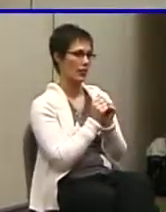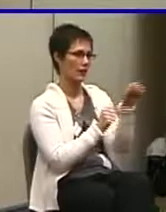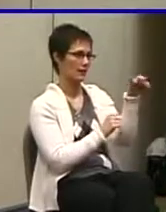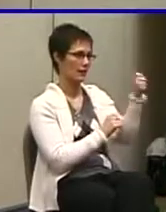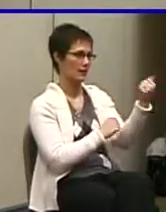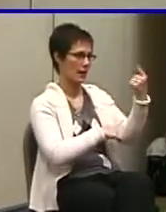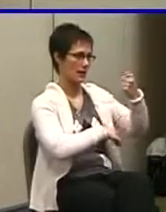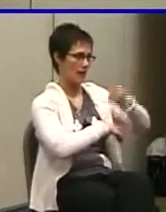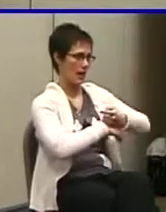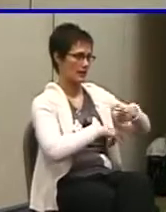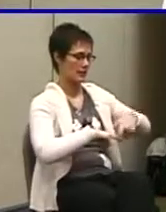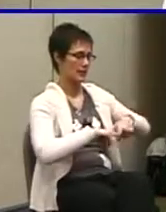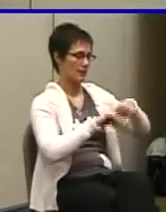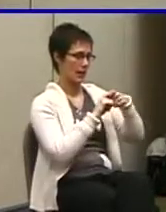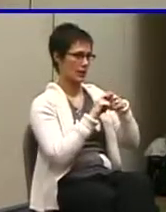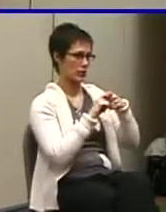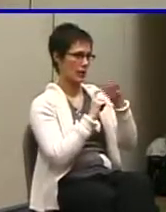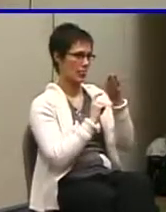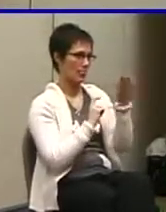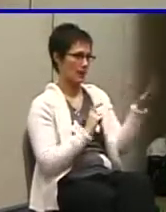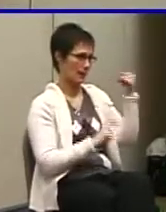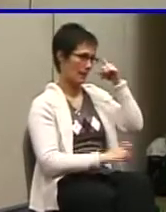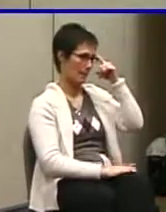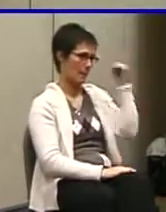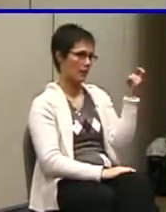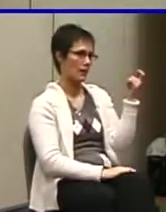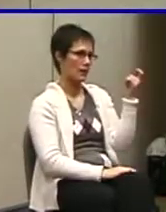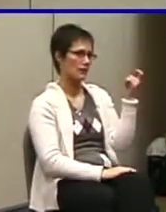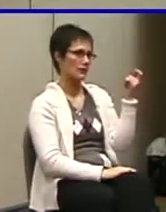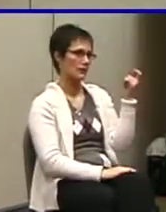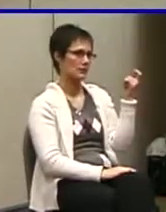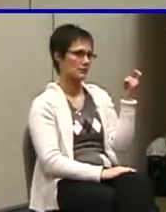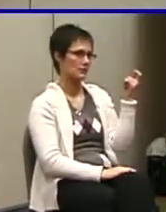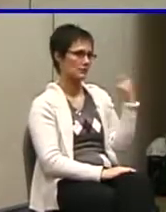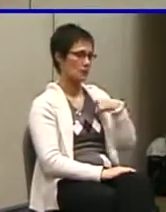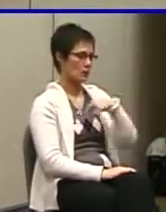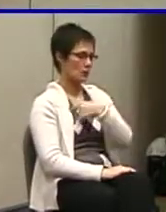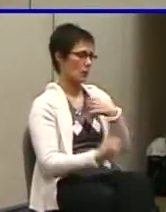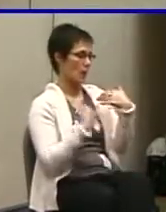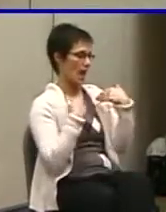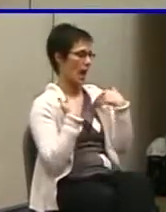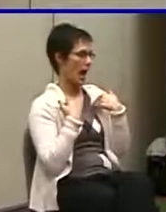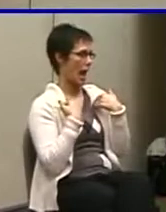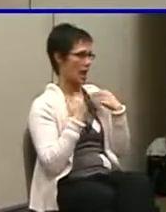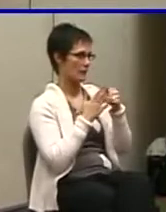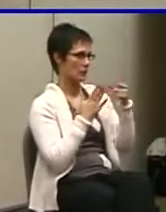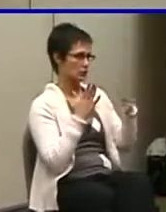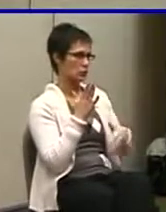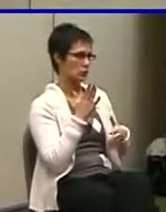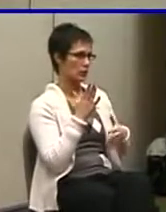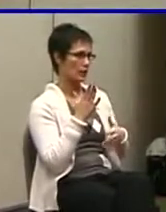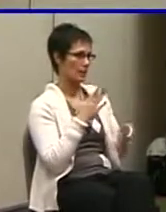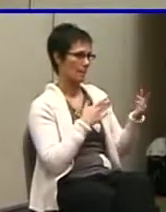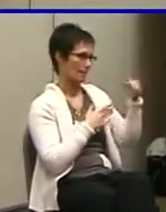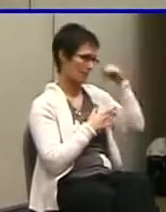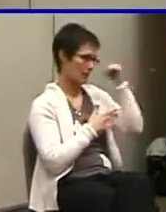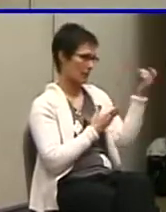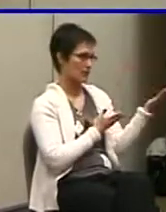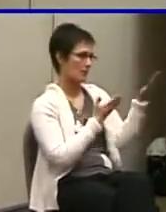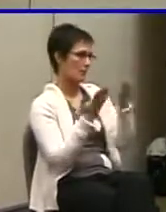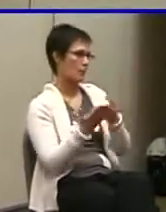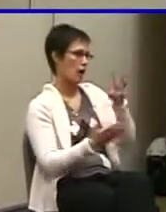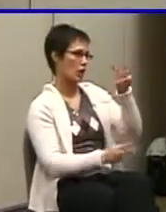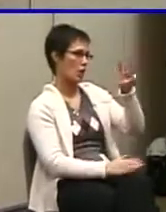10-day suspension thing, because if we have a student that's suspended because he brought a weapon to school, it was his